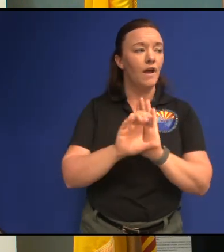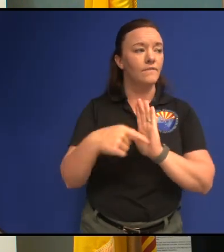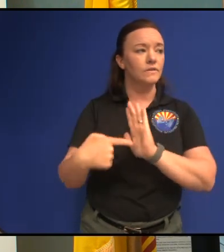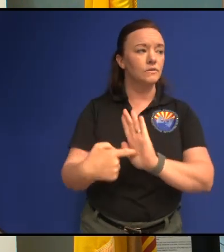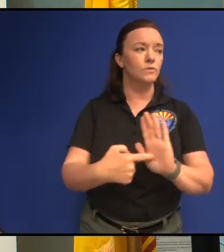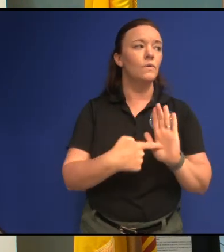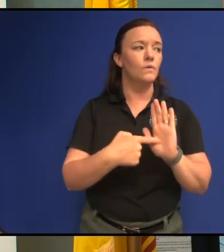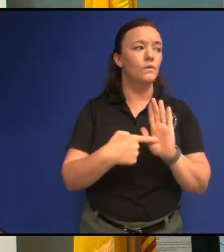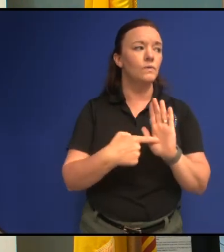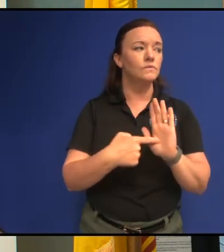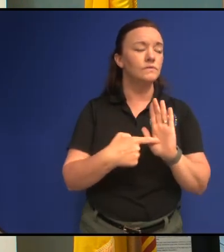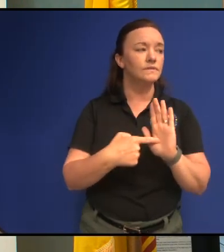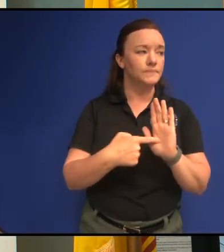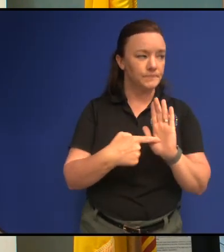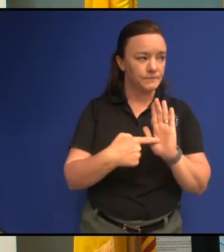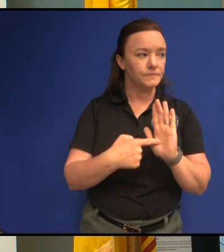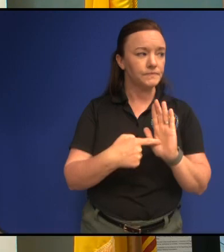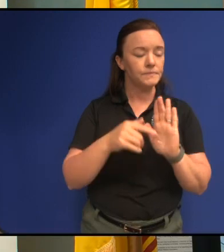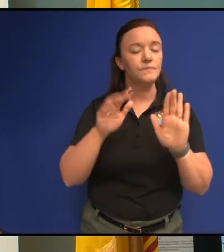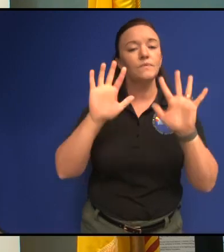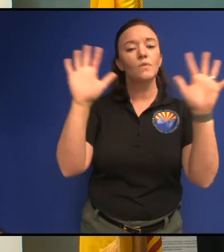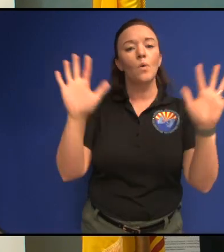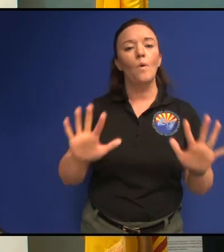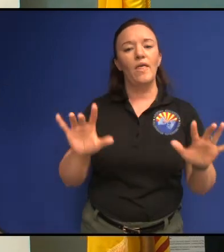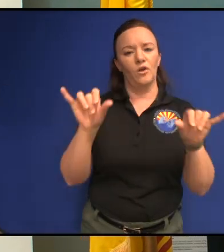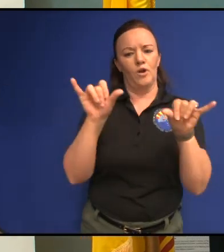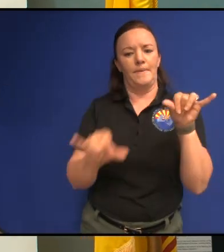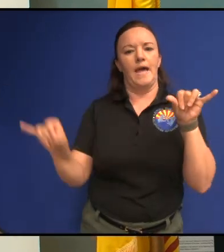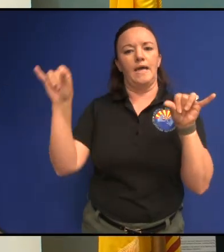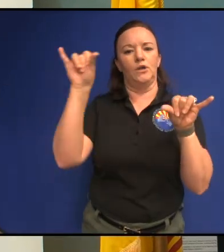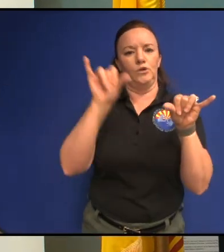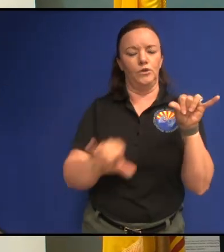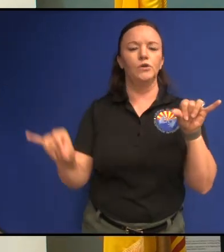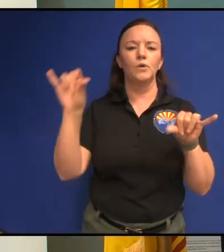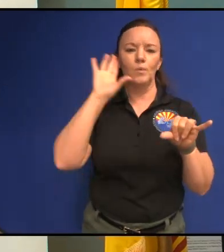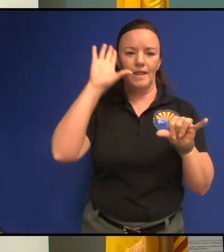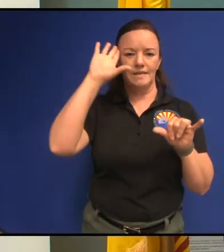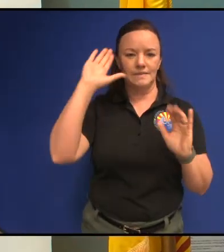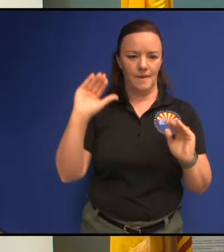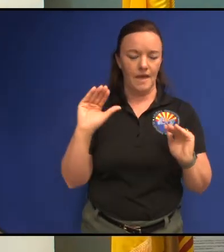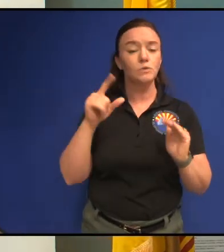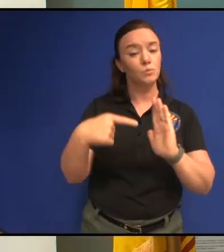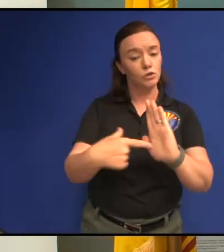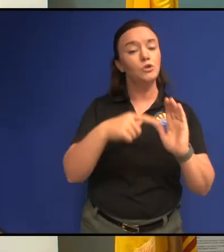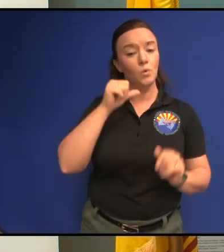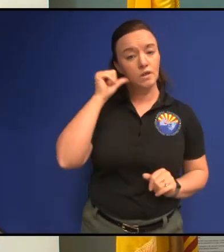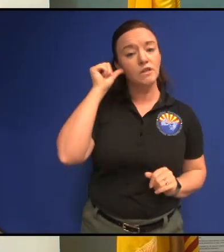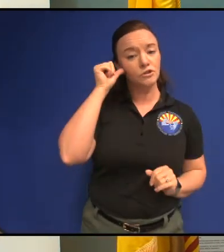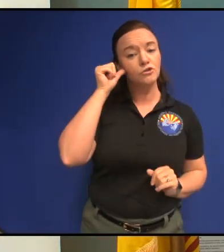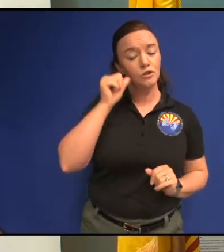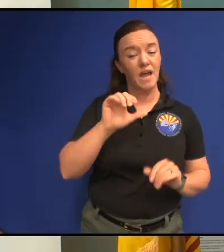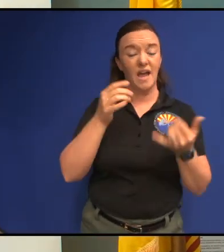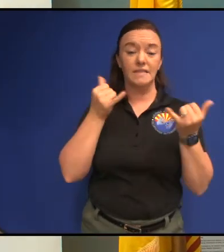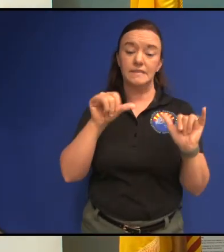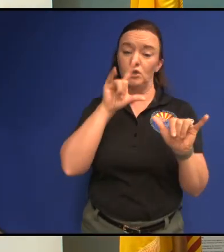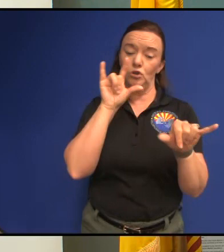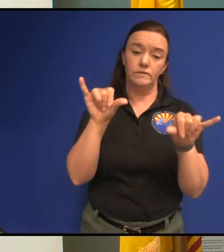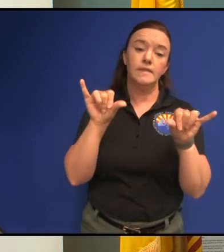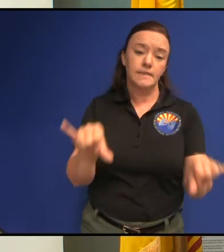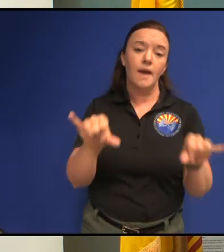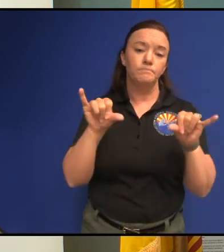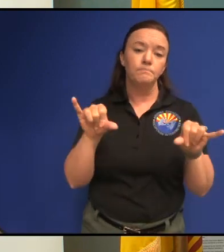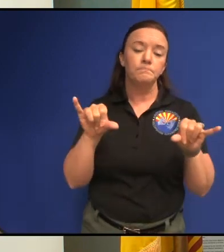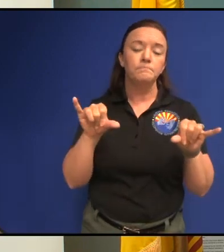shows the weather pattern that we're going to expect. And we showed this yesterday, and this still looks like it's pretty